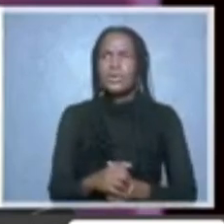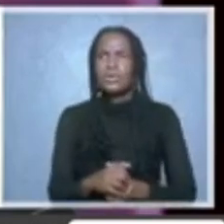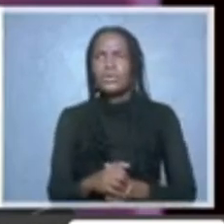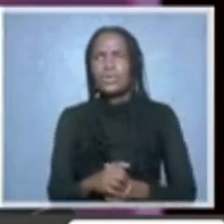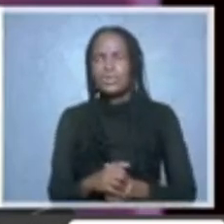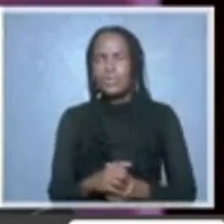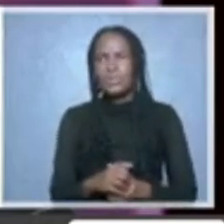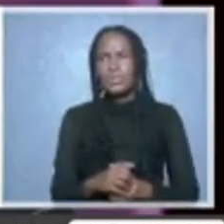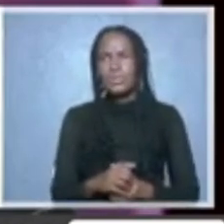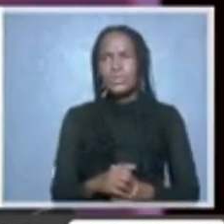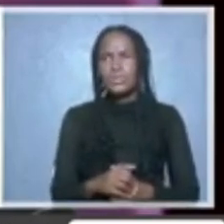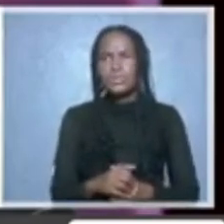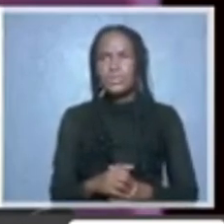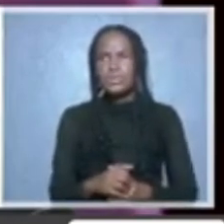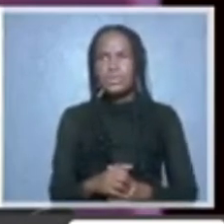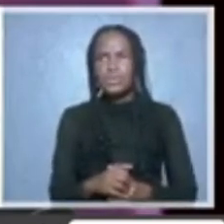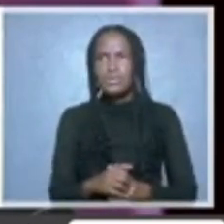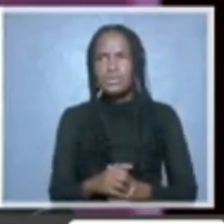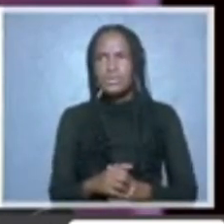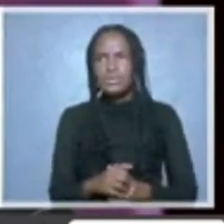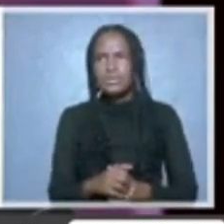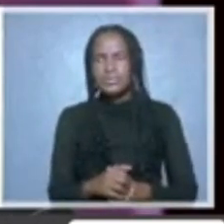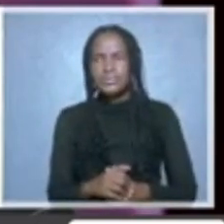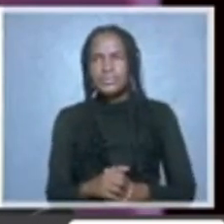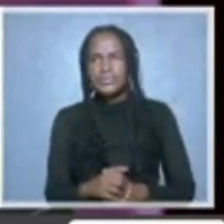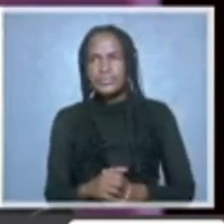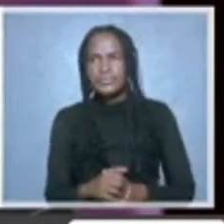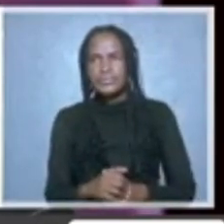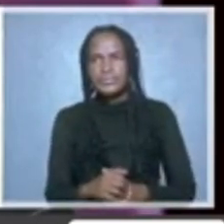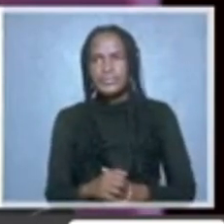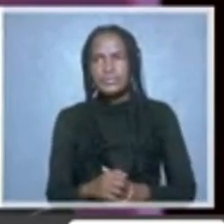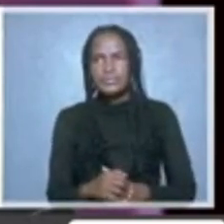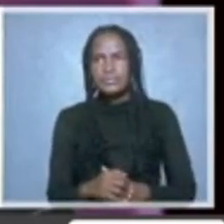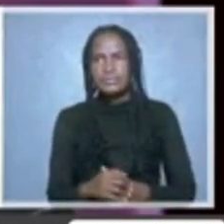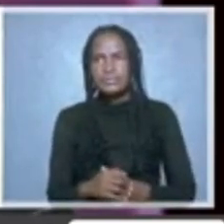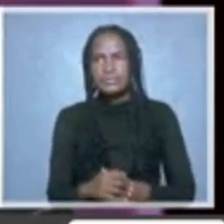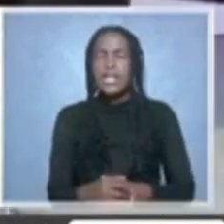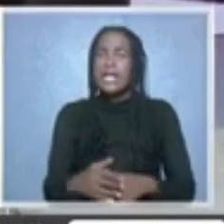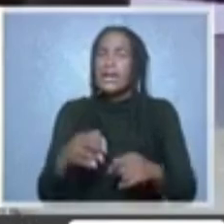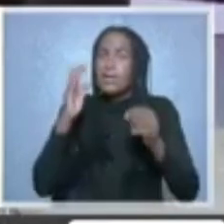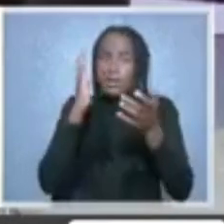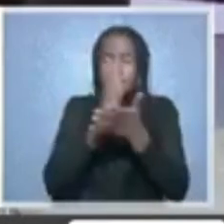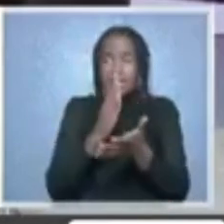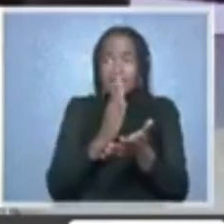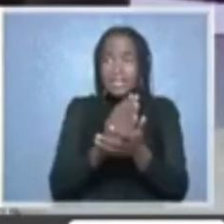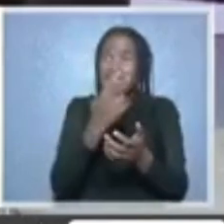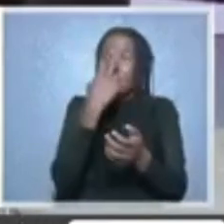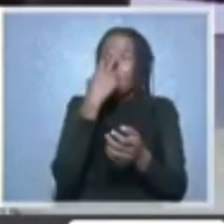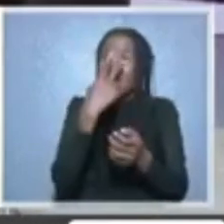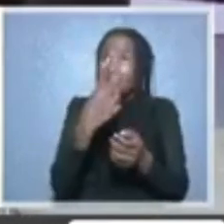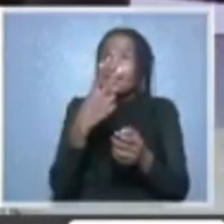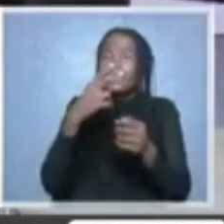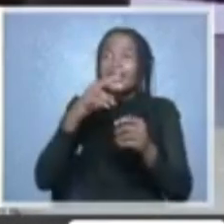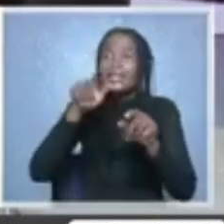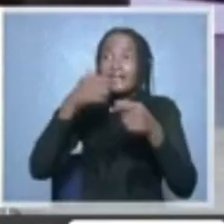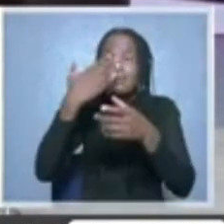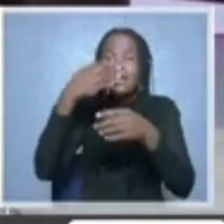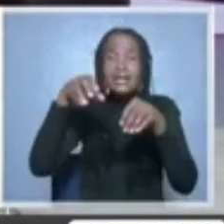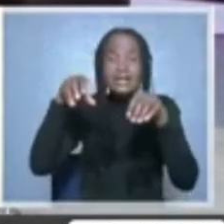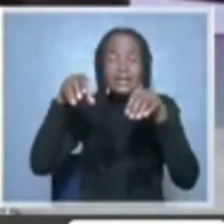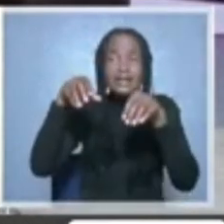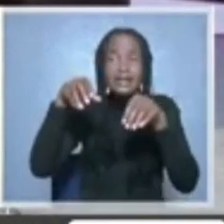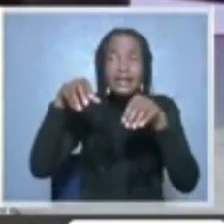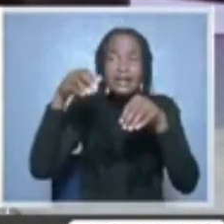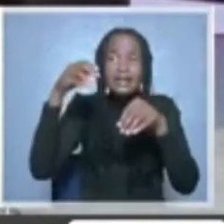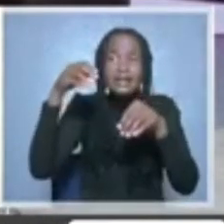like, it's almost like the founding father was larger than life. Because the things that we've been learning,